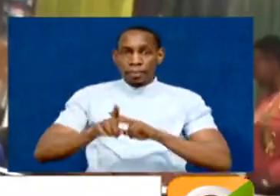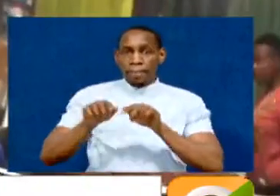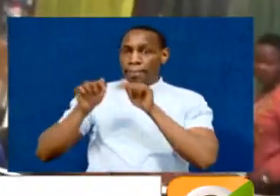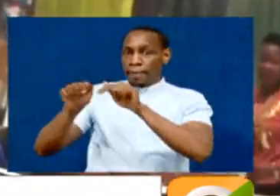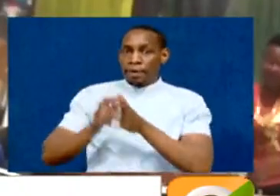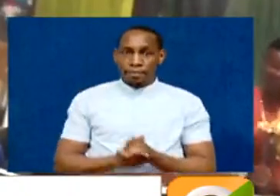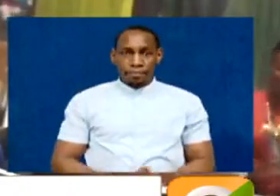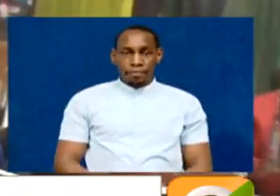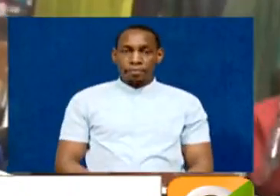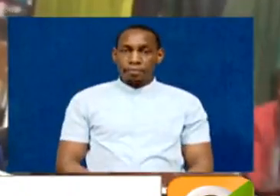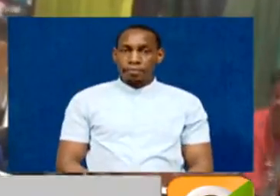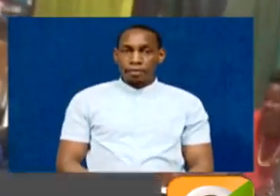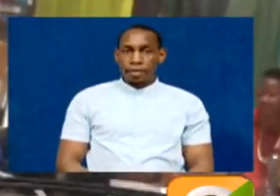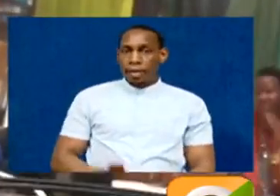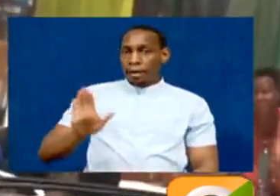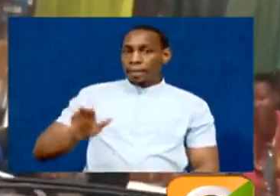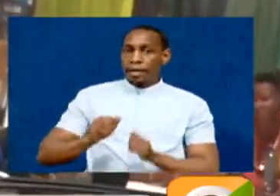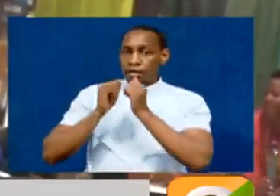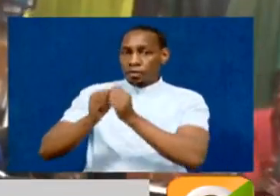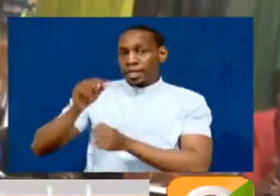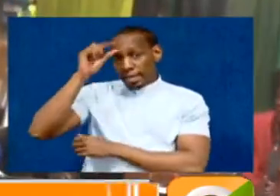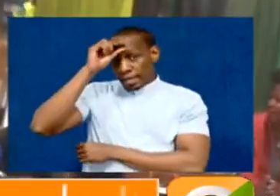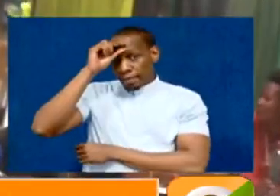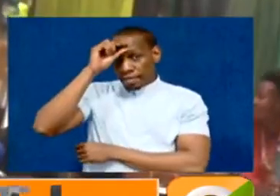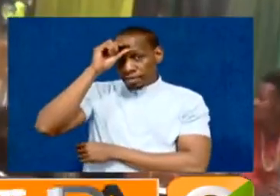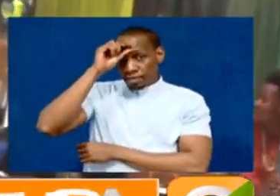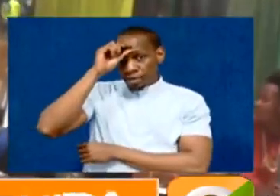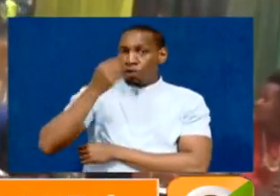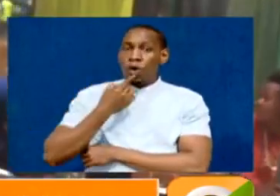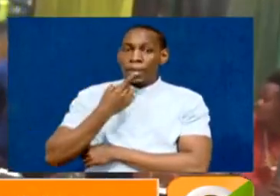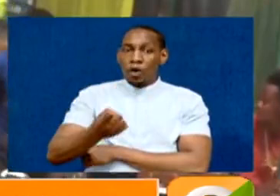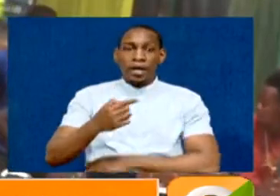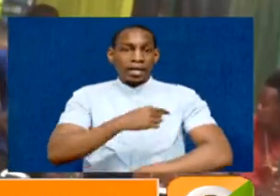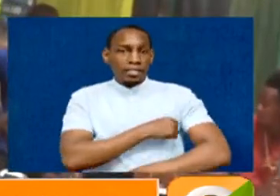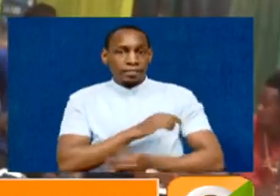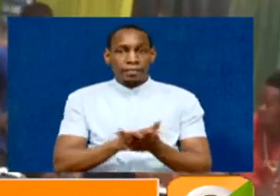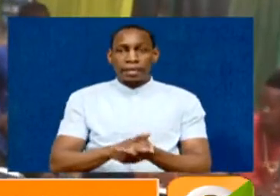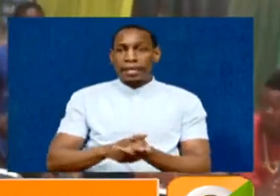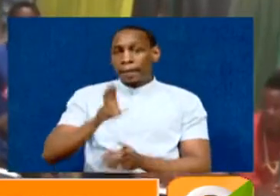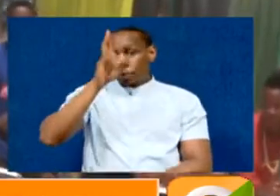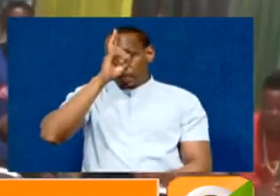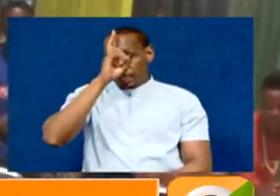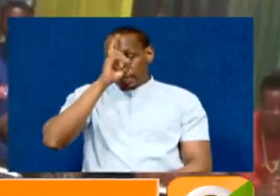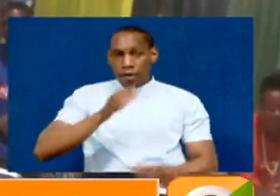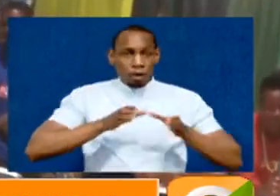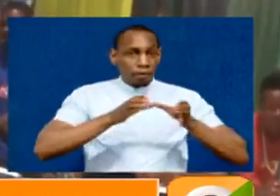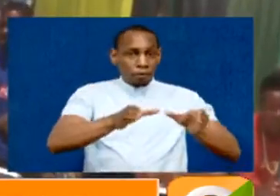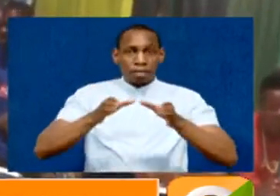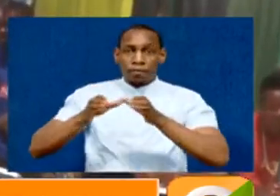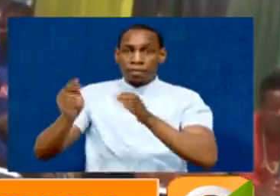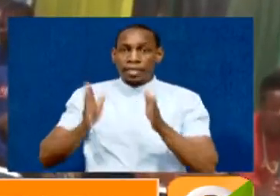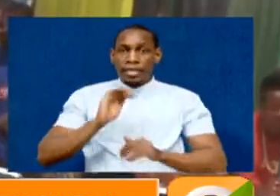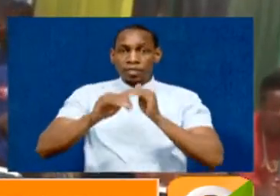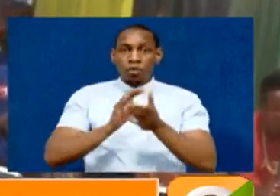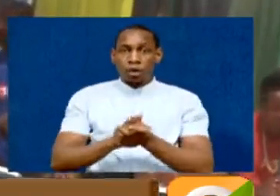criticism. Ati yeye na serikali wameamurisha machief na askari walazimishe wa